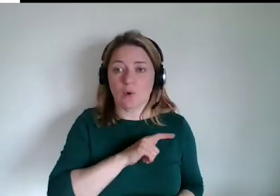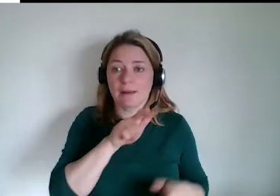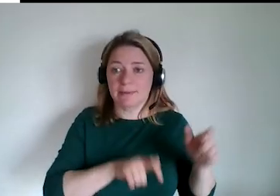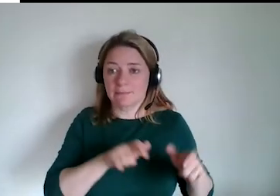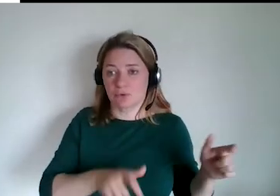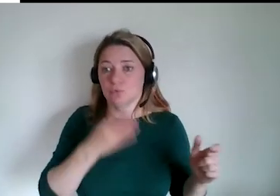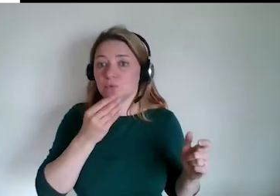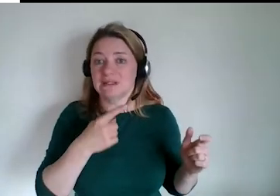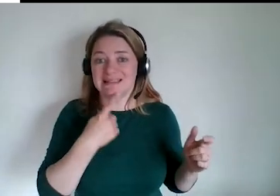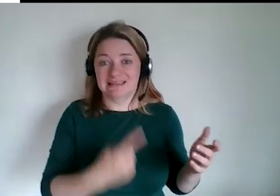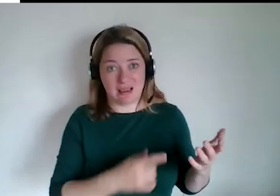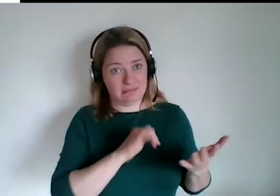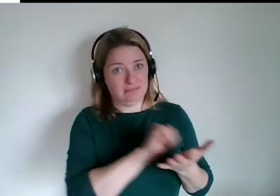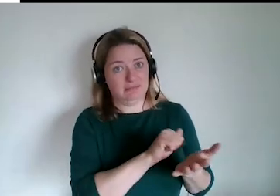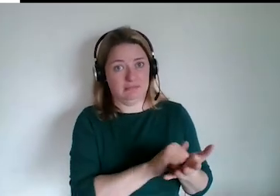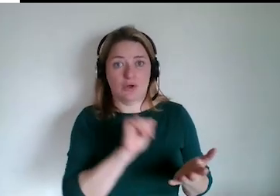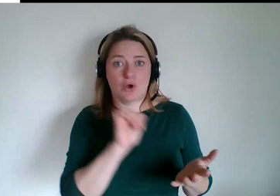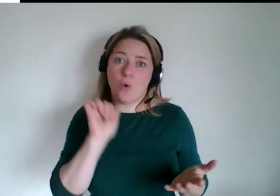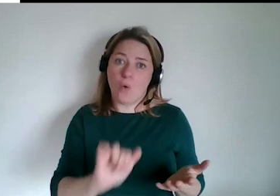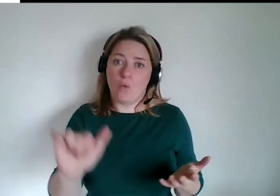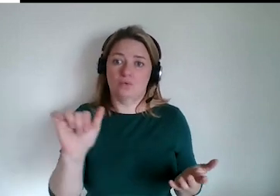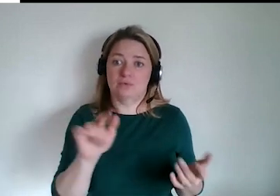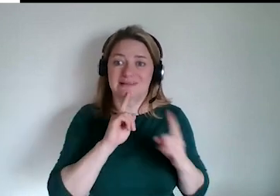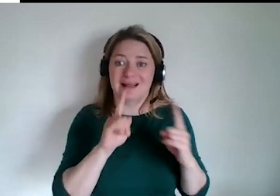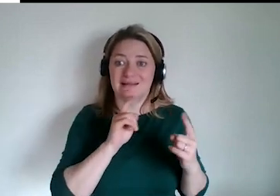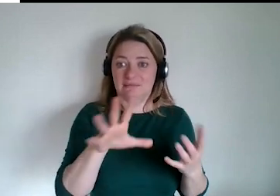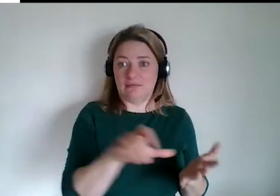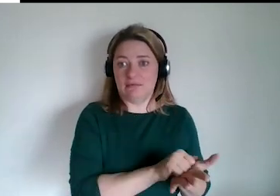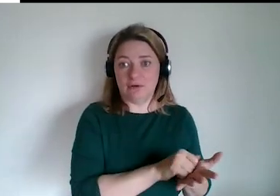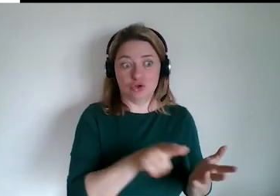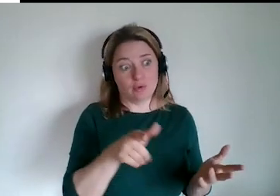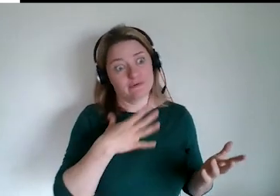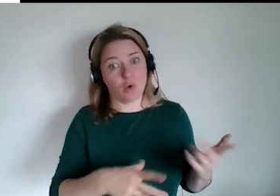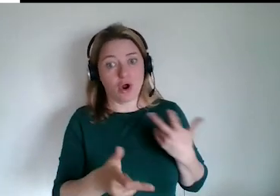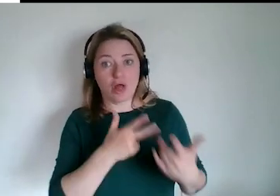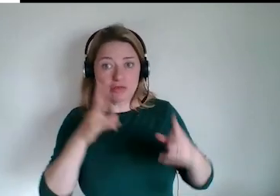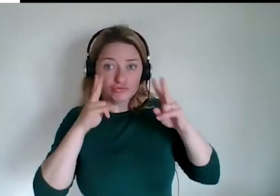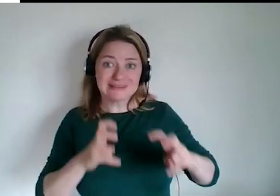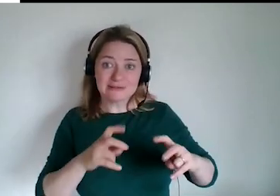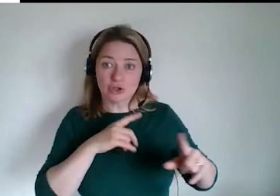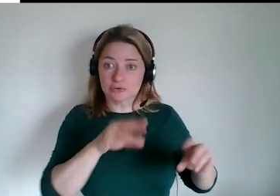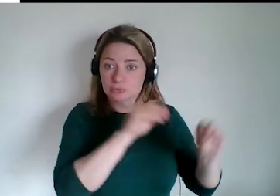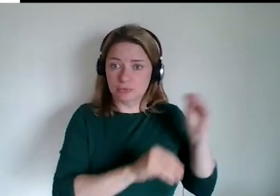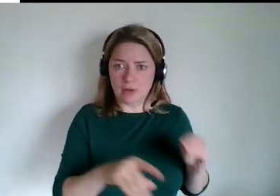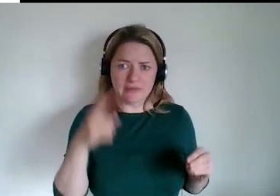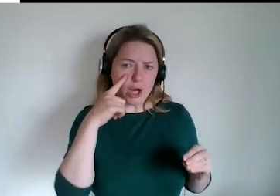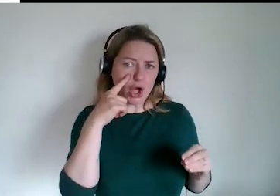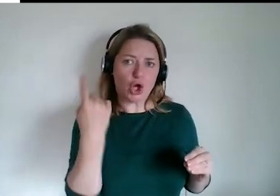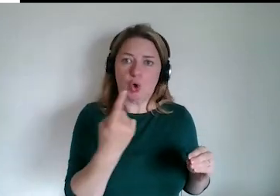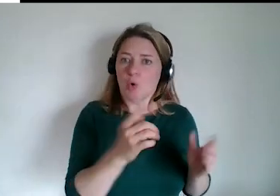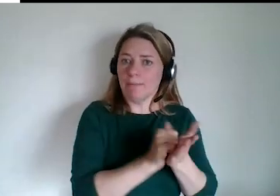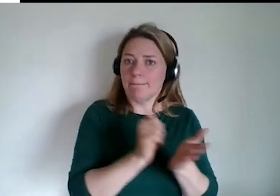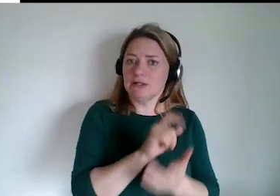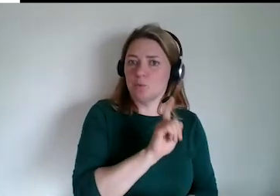usually put in their own data extract applications, but if you want researchers to collaborate with, just look at who's published what. I think is probably the